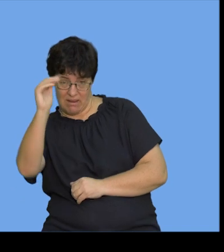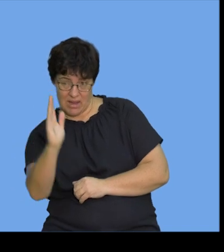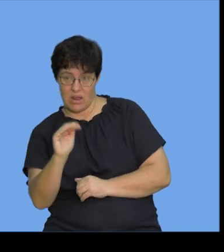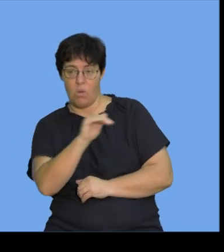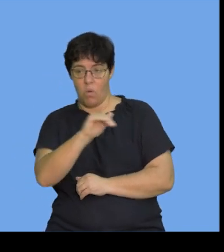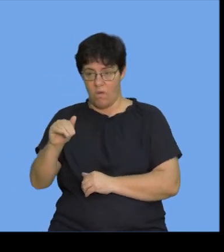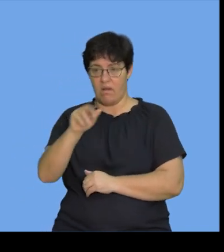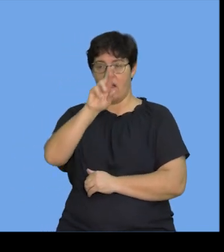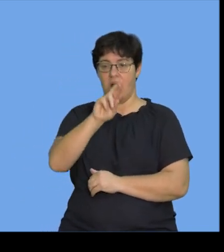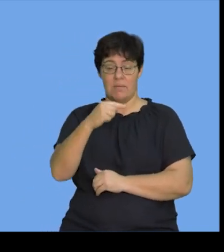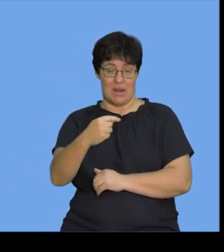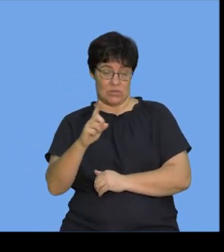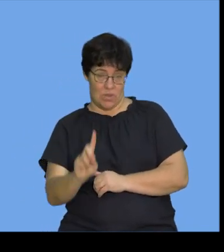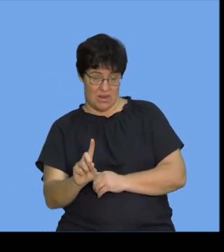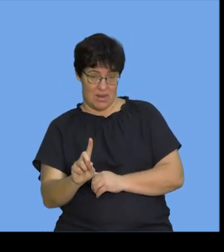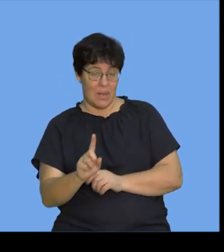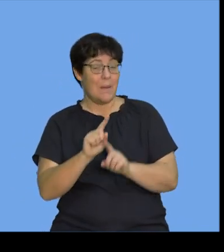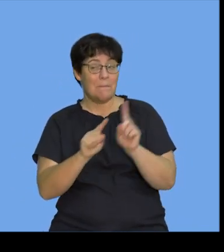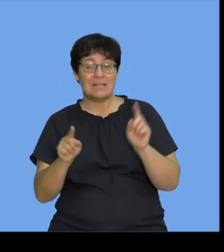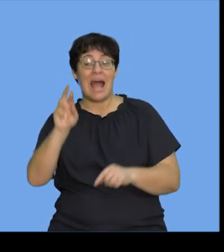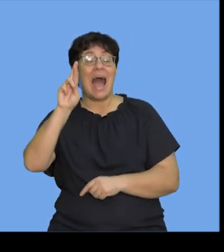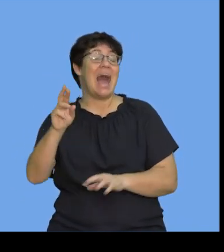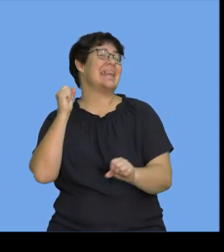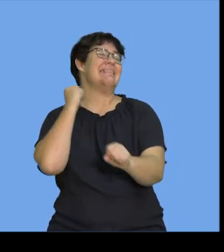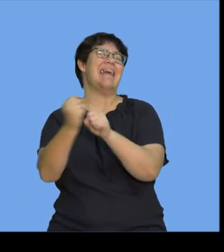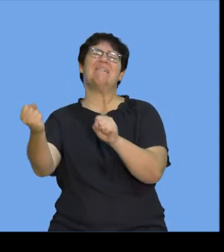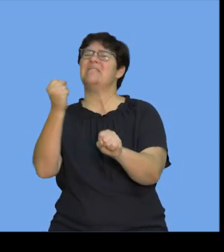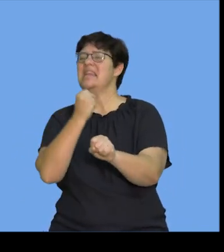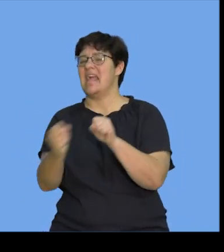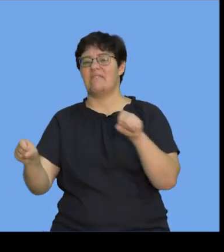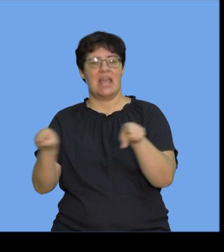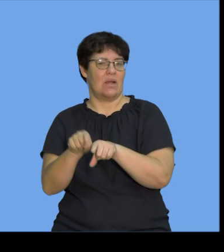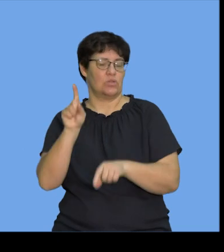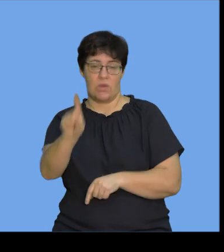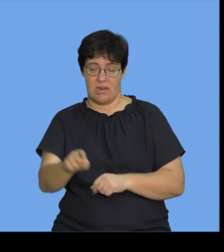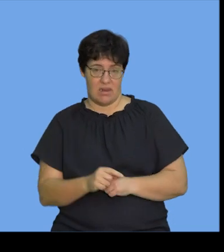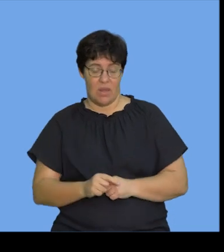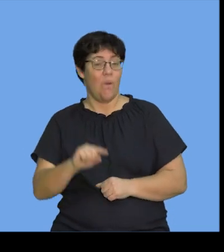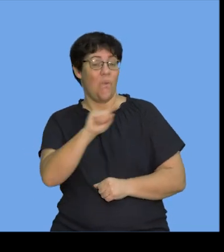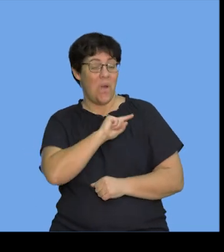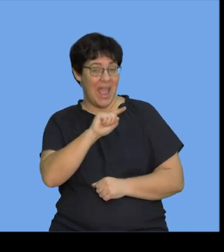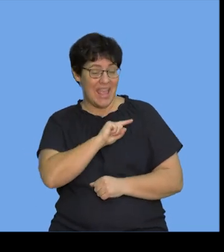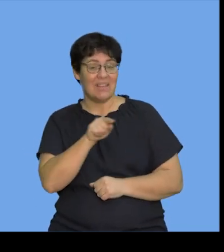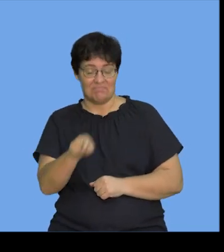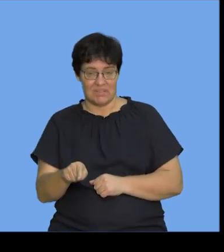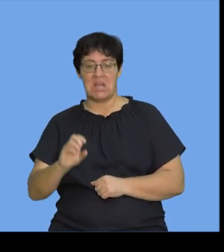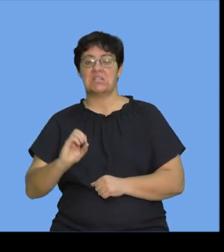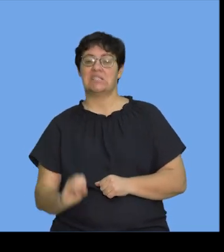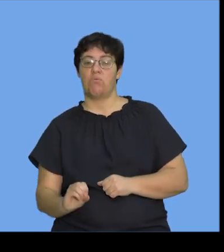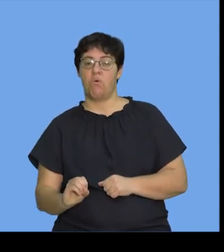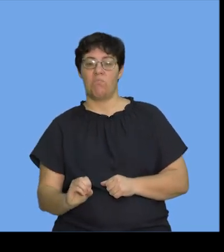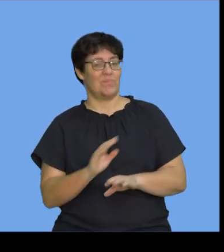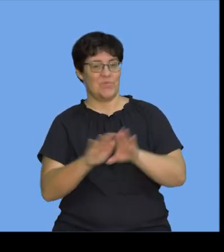over r minus 1. But r must never be equal to 1, because you know that will mean that the denominator will